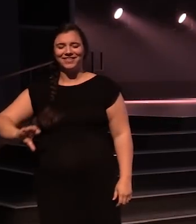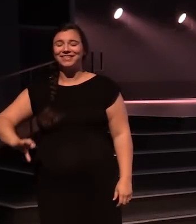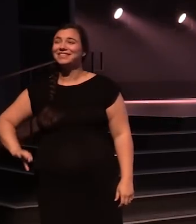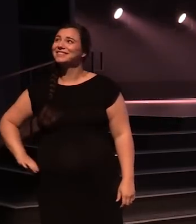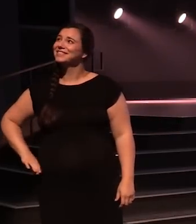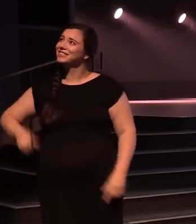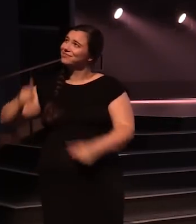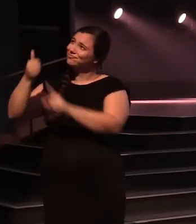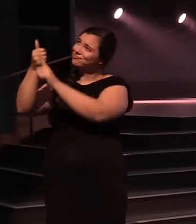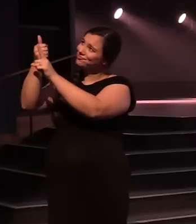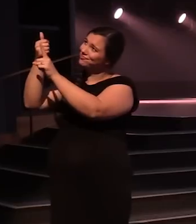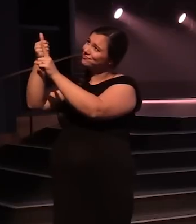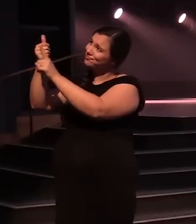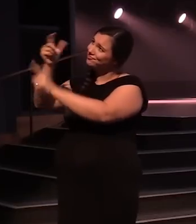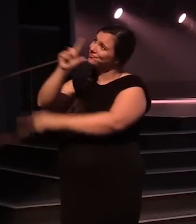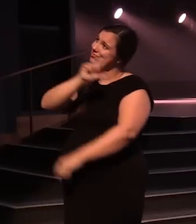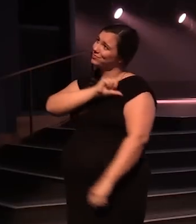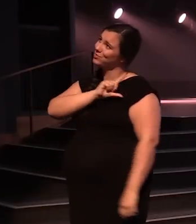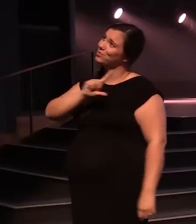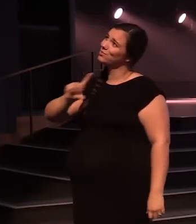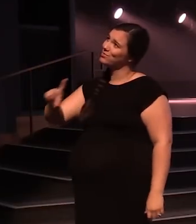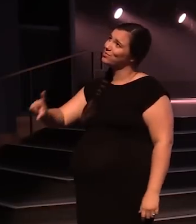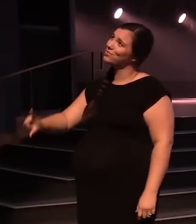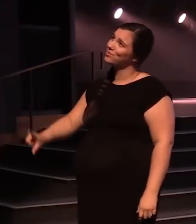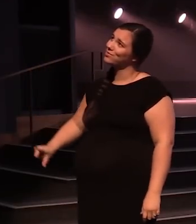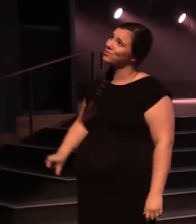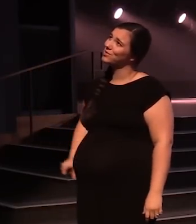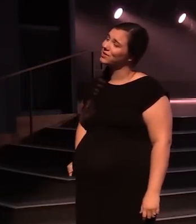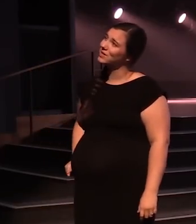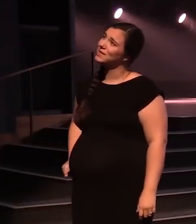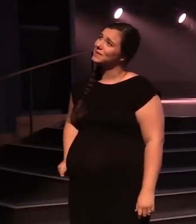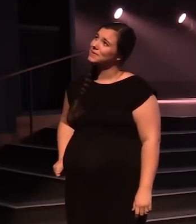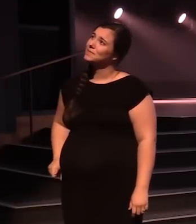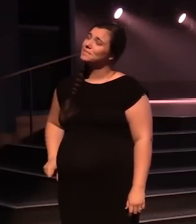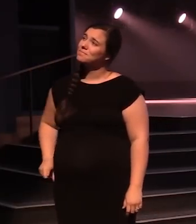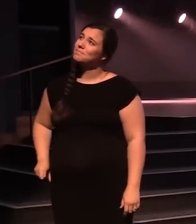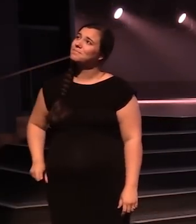he is Lord. He